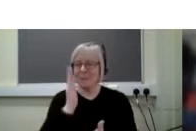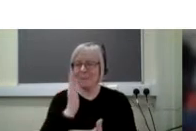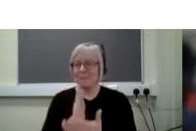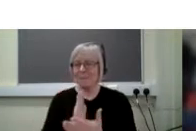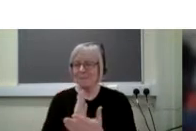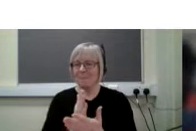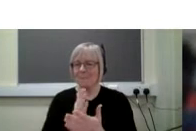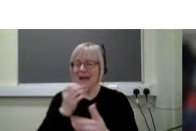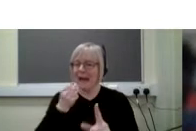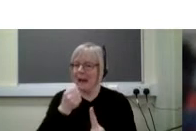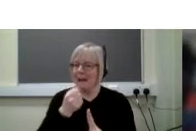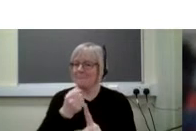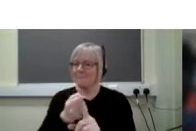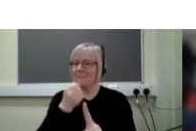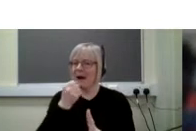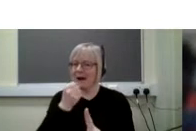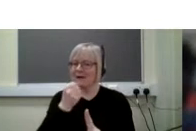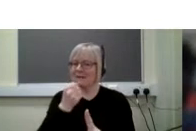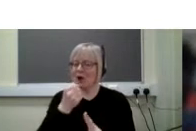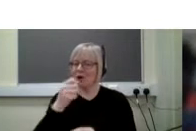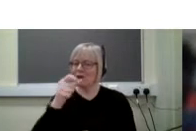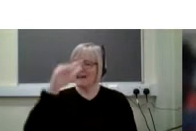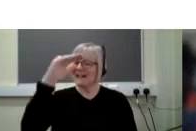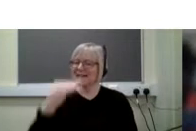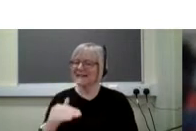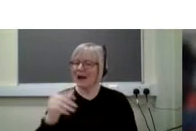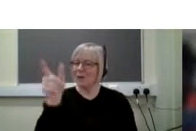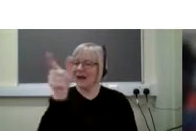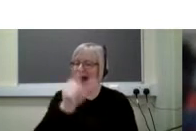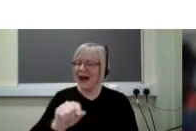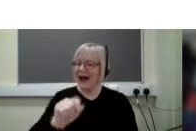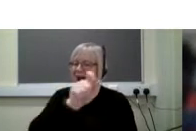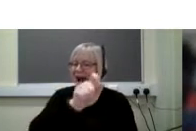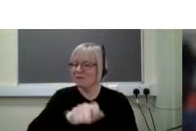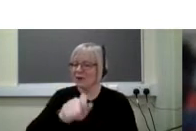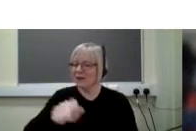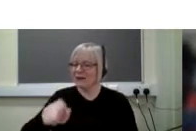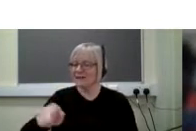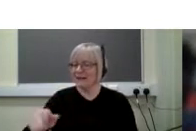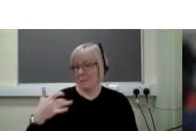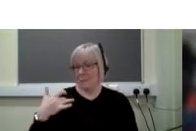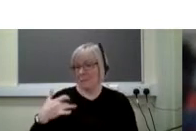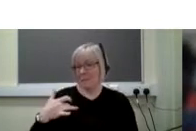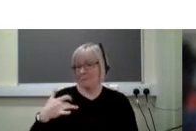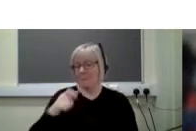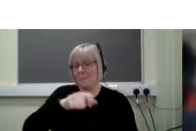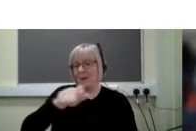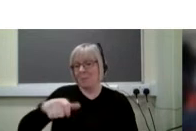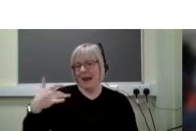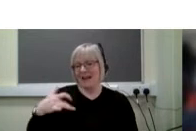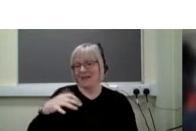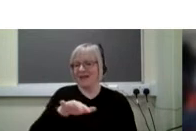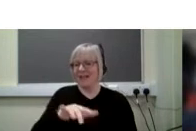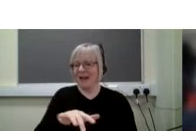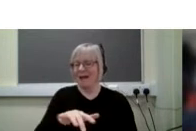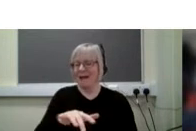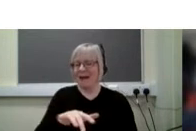impact on South Africans and also just people living in South Africa with disabilities?